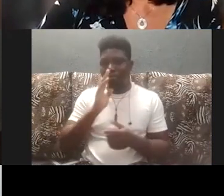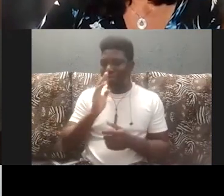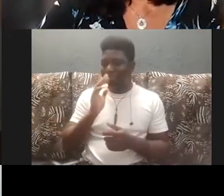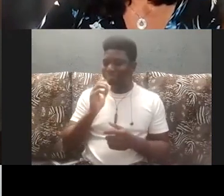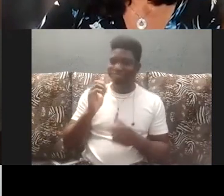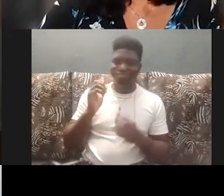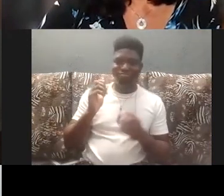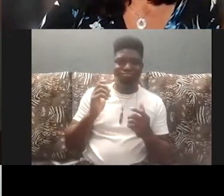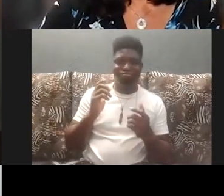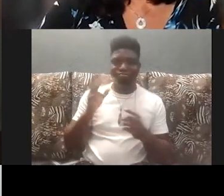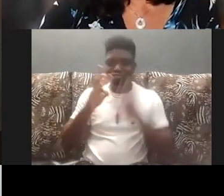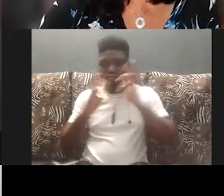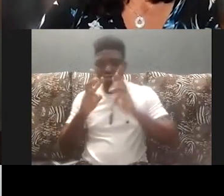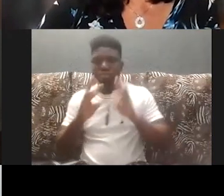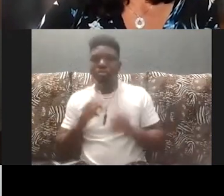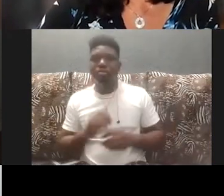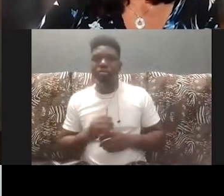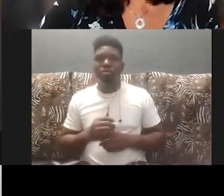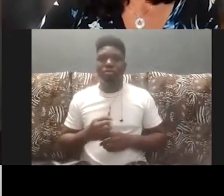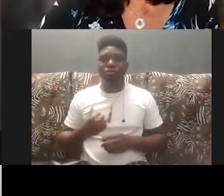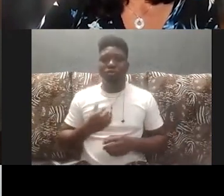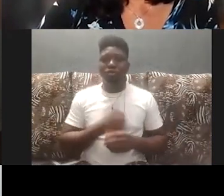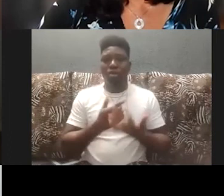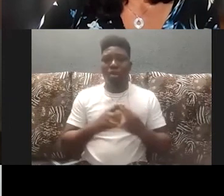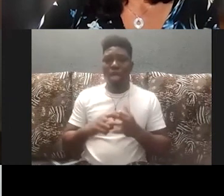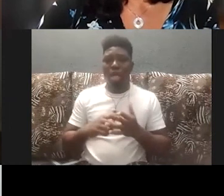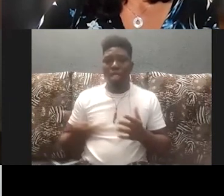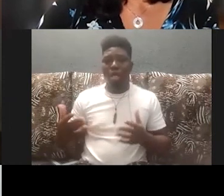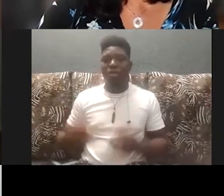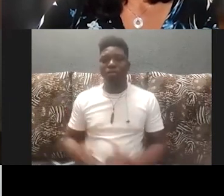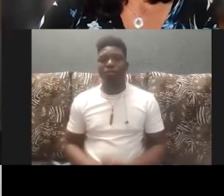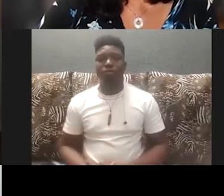at things that we are curious about as children.